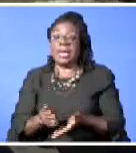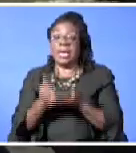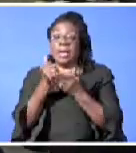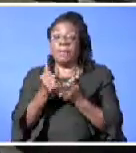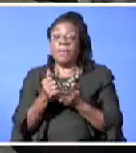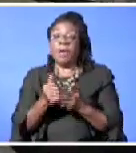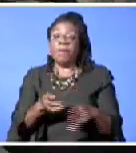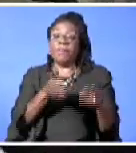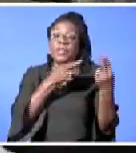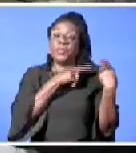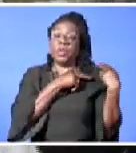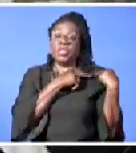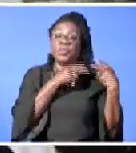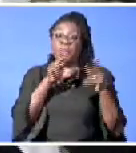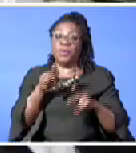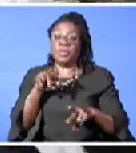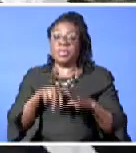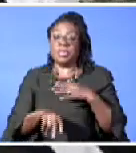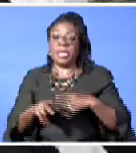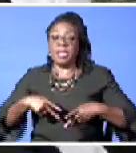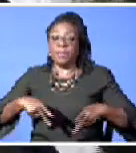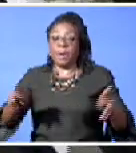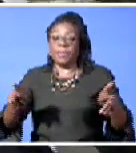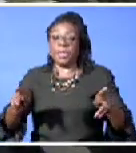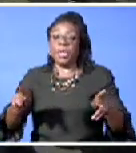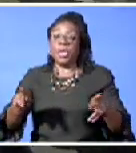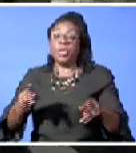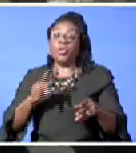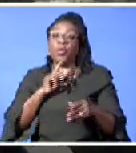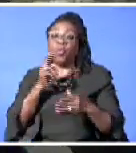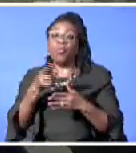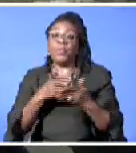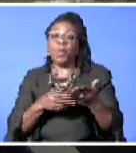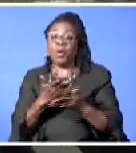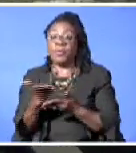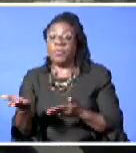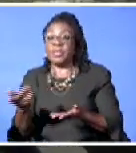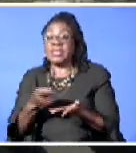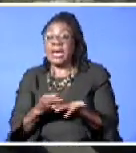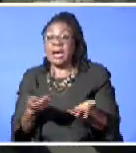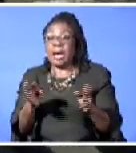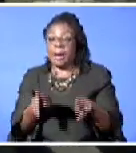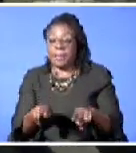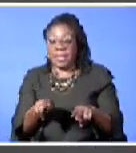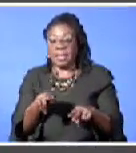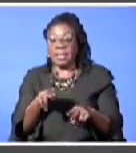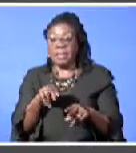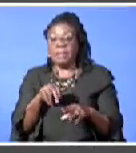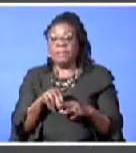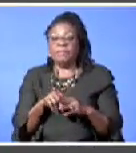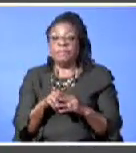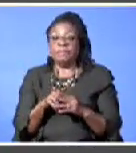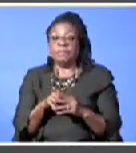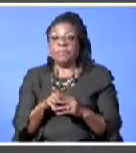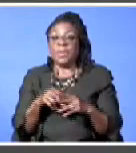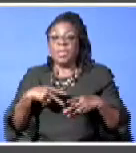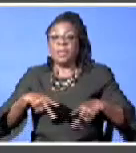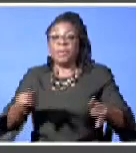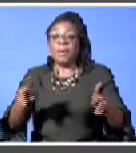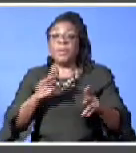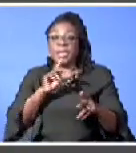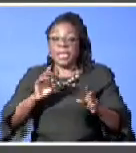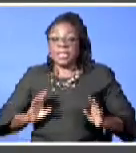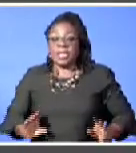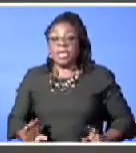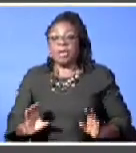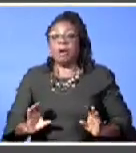responsible members of the public to report these matters, and I assure you that they will be addressed. The public is encouraged